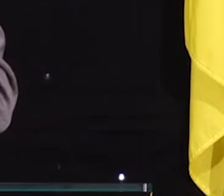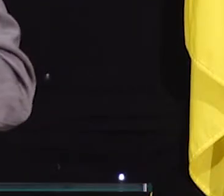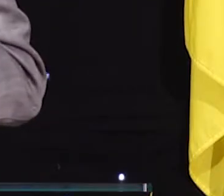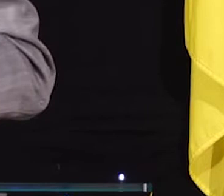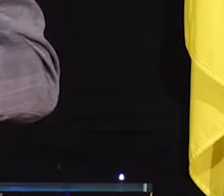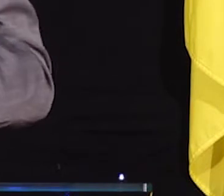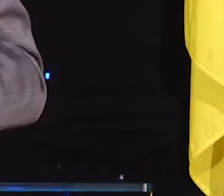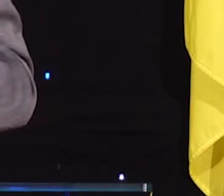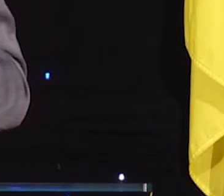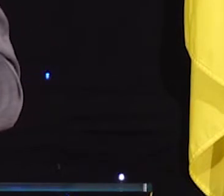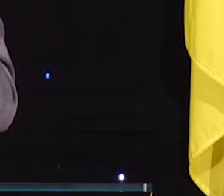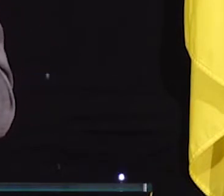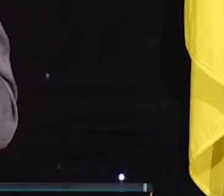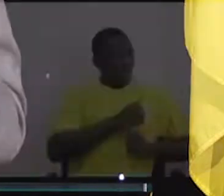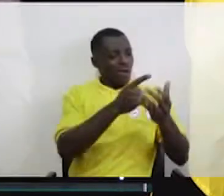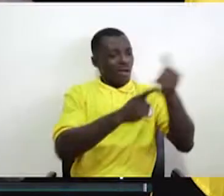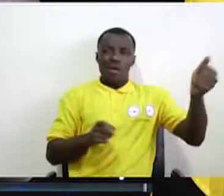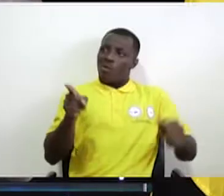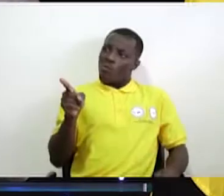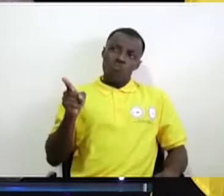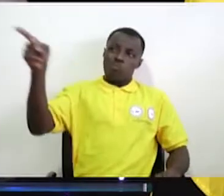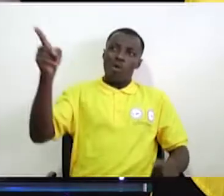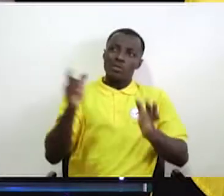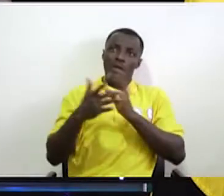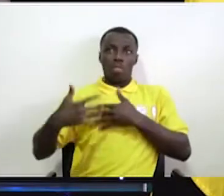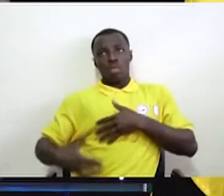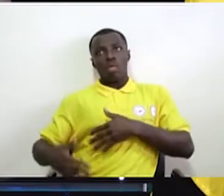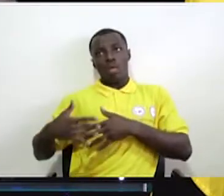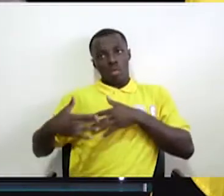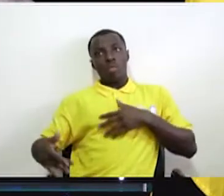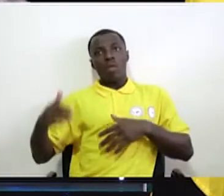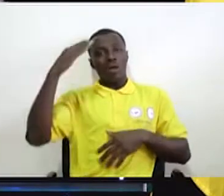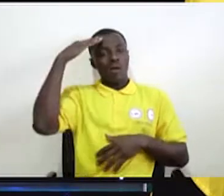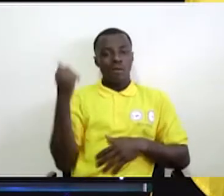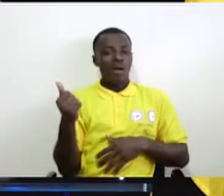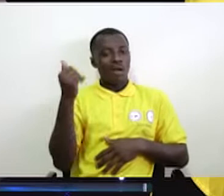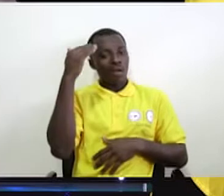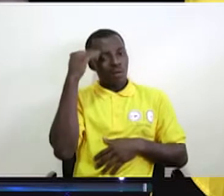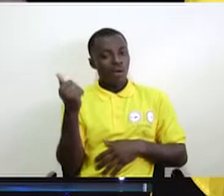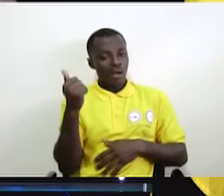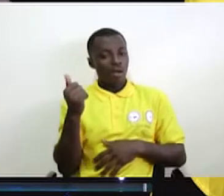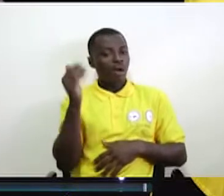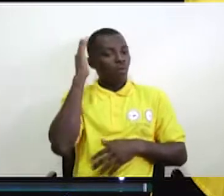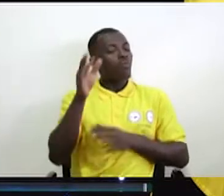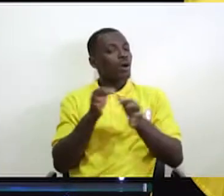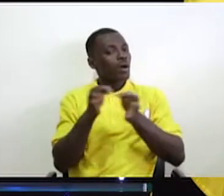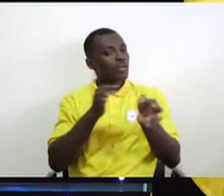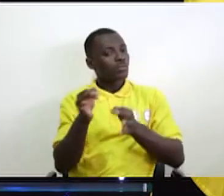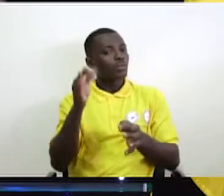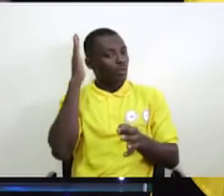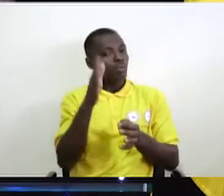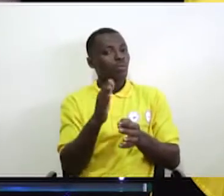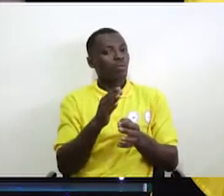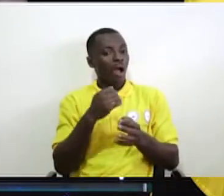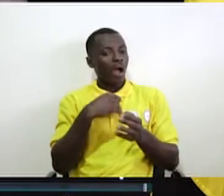Why should he pierce his side? Dey ntin na say obo ni mfim. I'm not going to the spiritual interpretations of that. Me nko